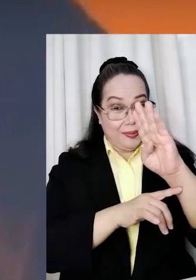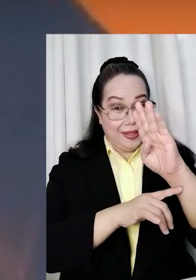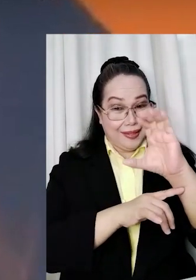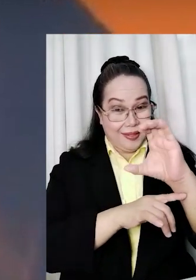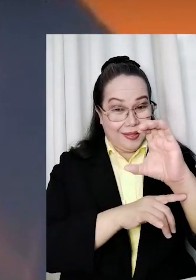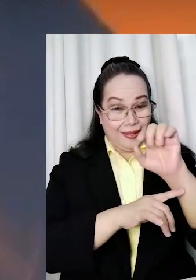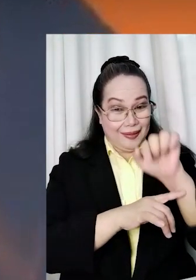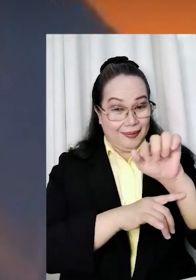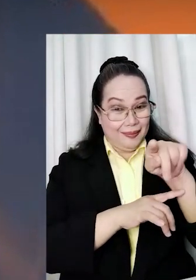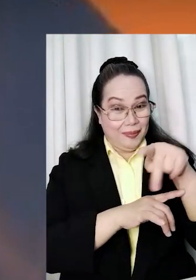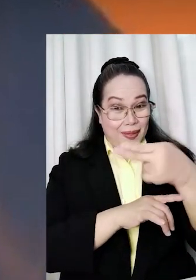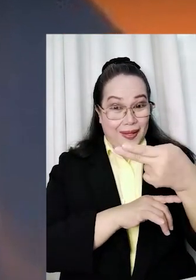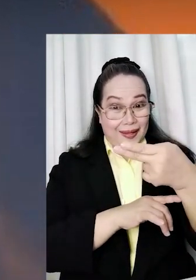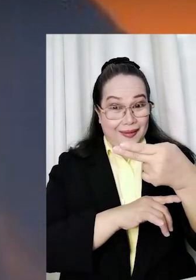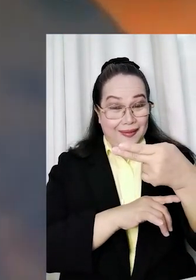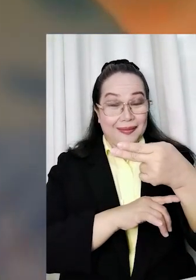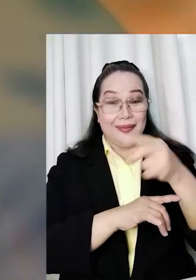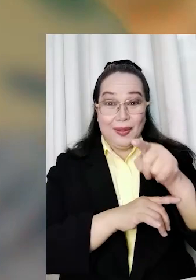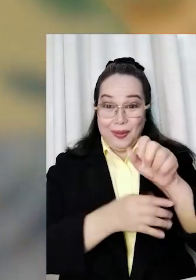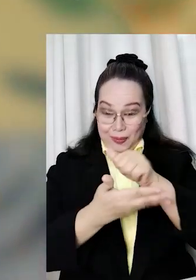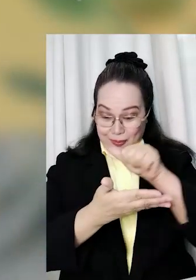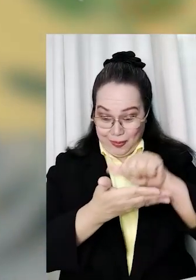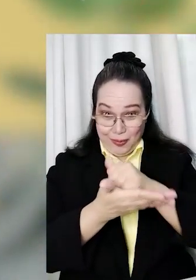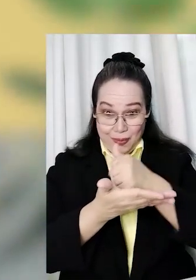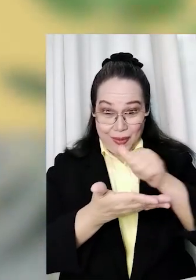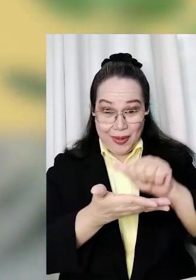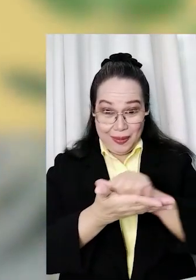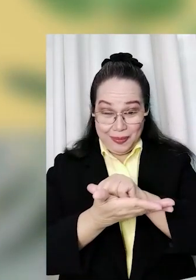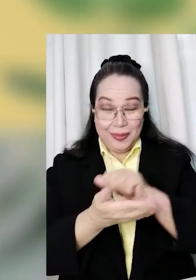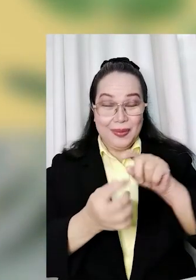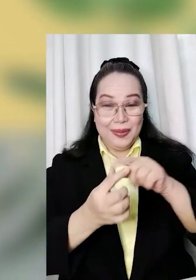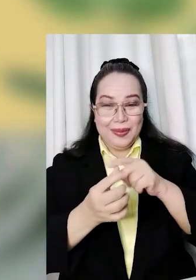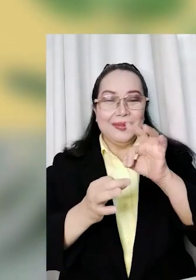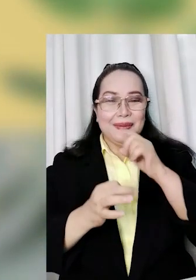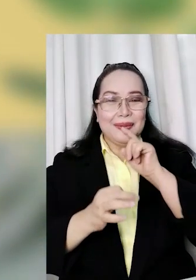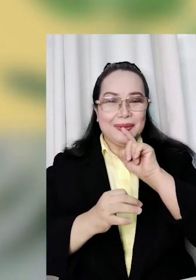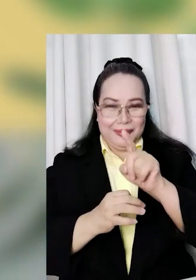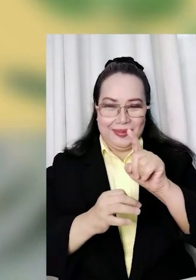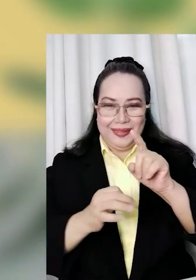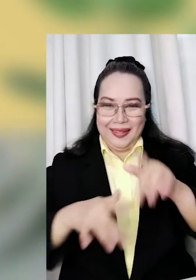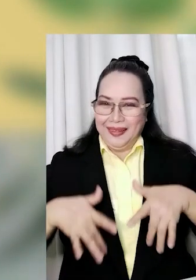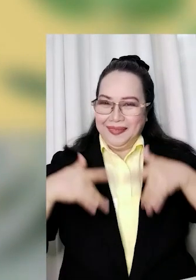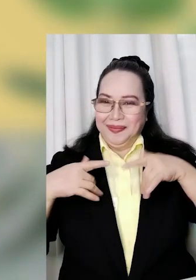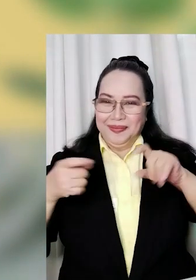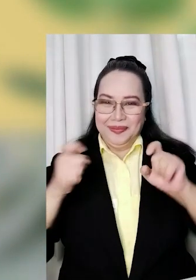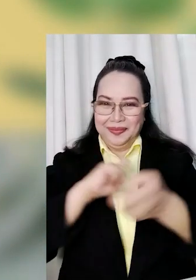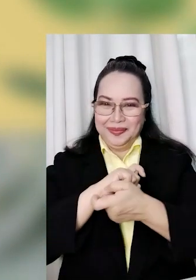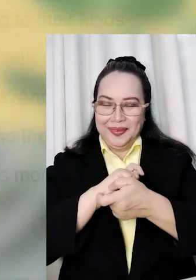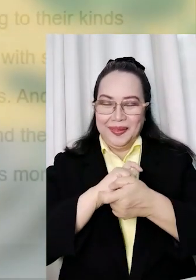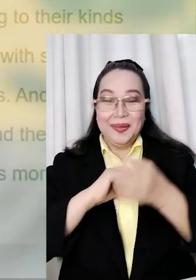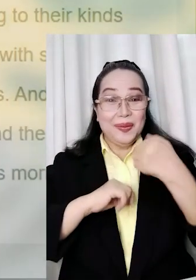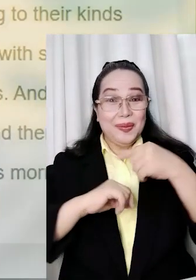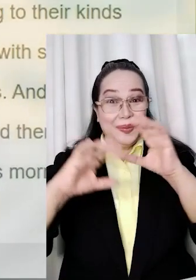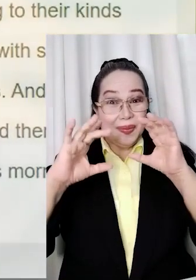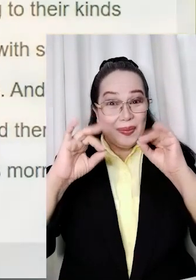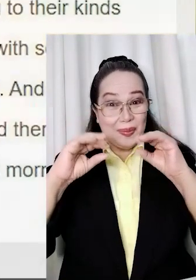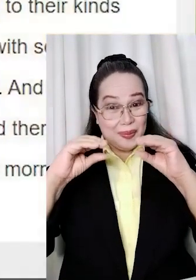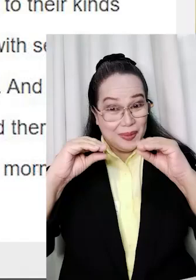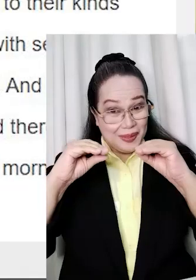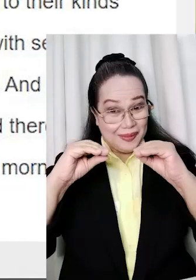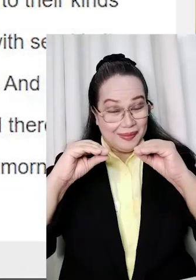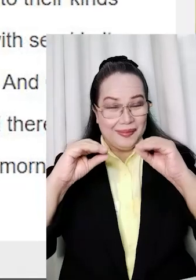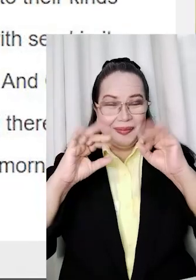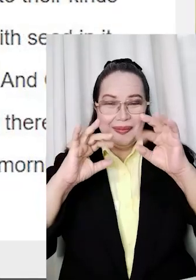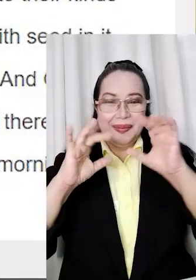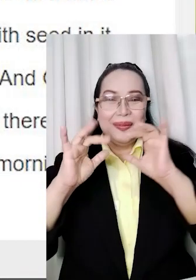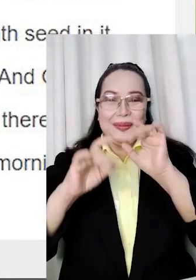live.ccbc.ph. Within this page, you won't just be able to engage with a life-changing community through chat. Rather, you